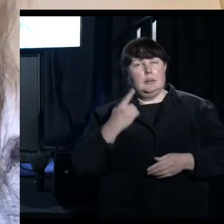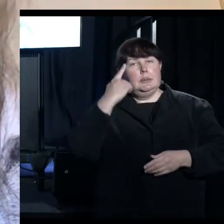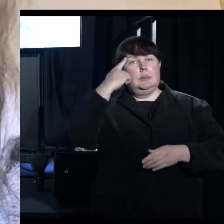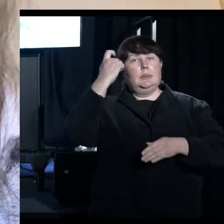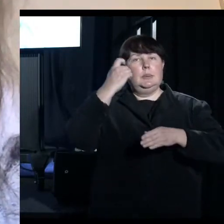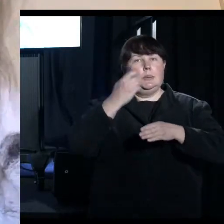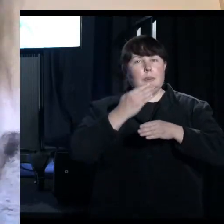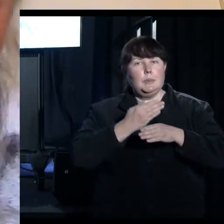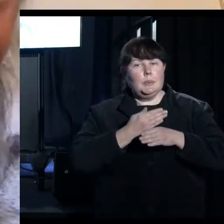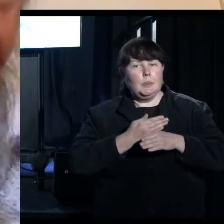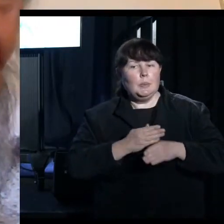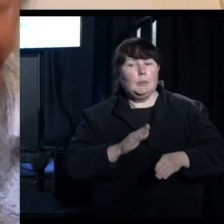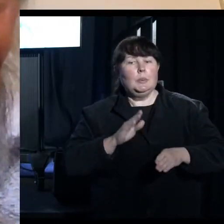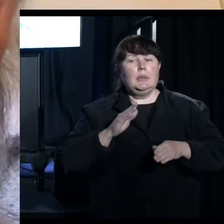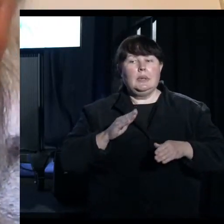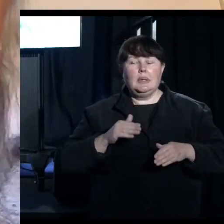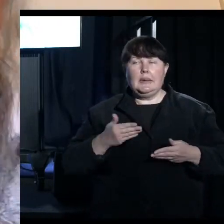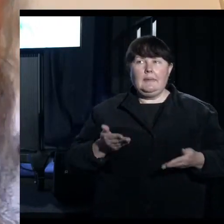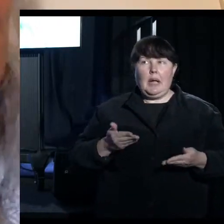overcomes